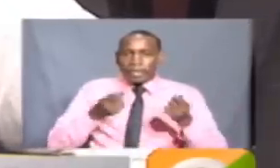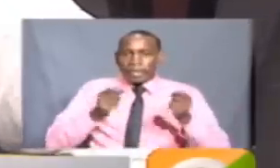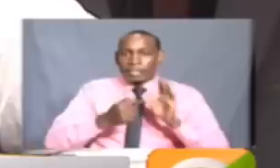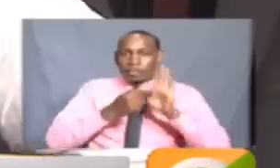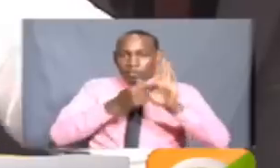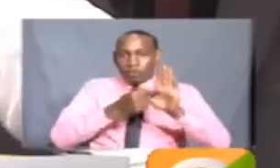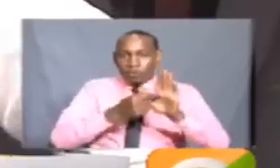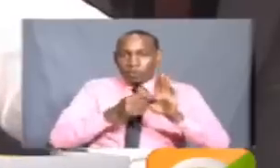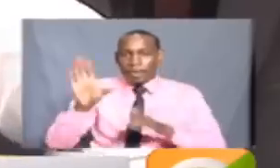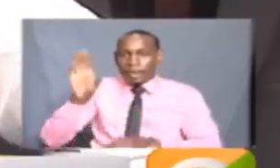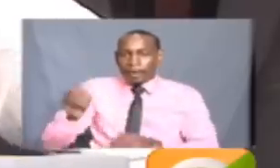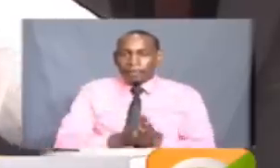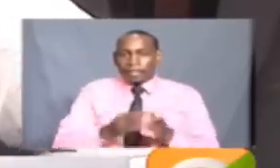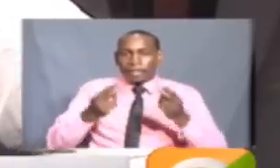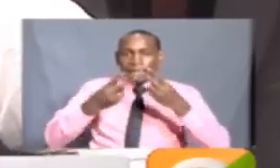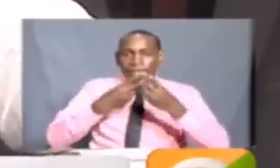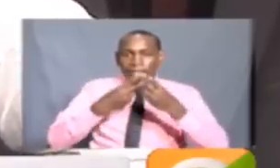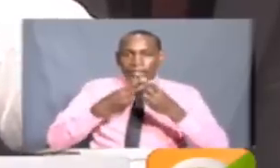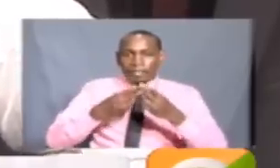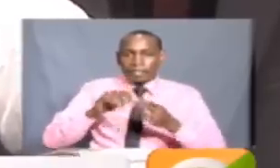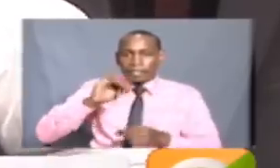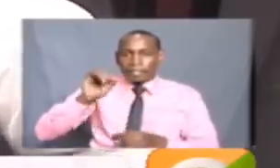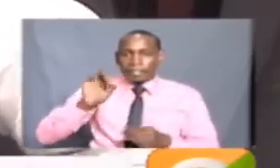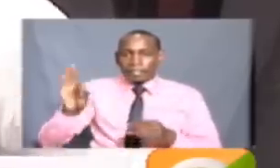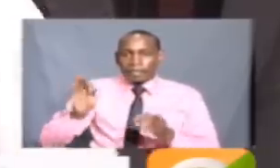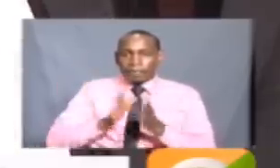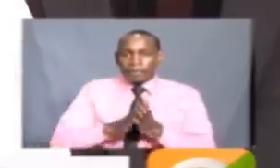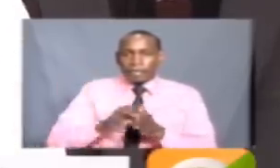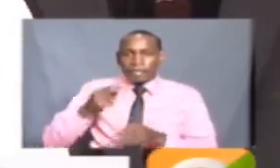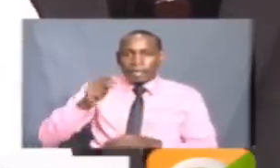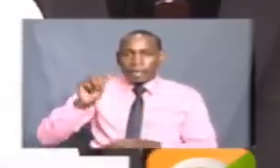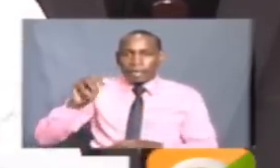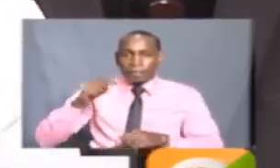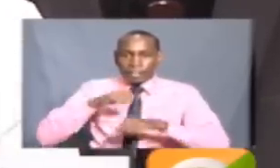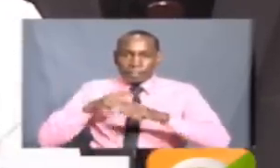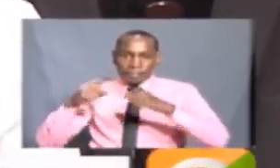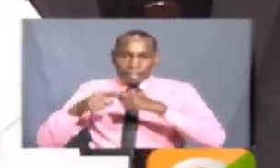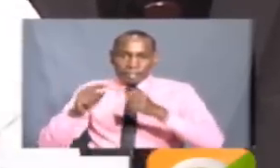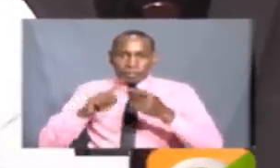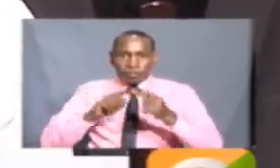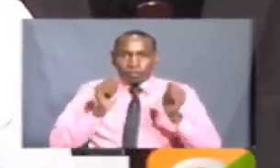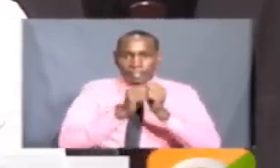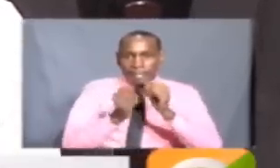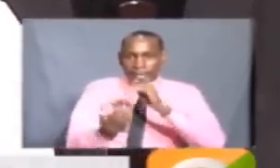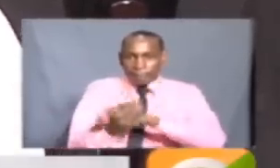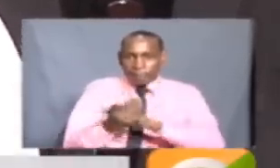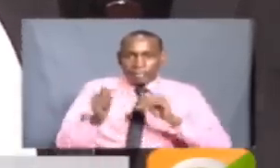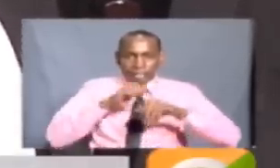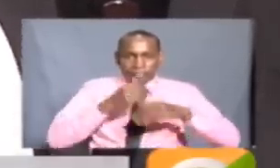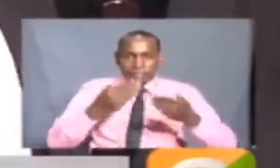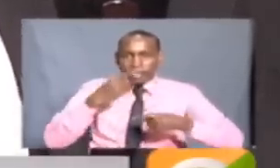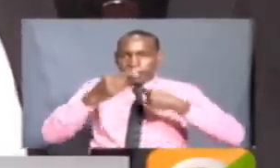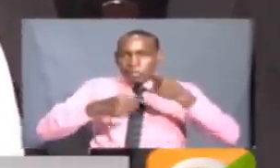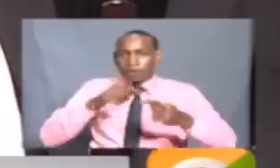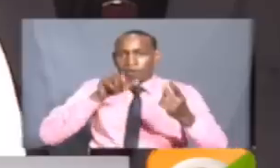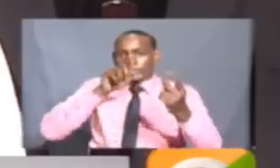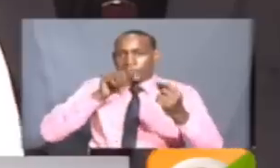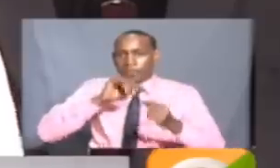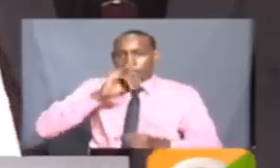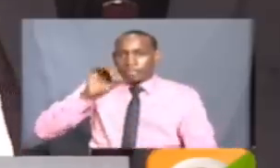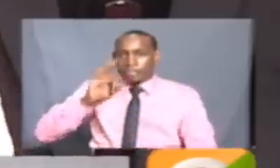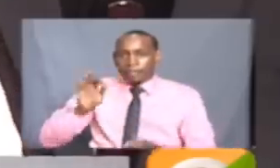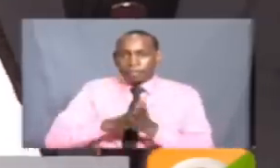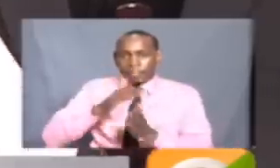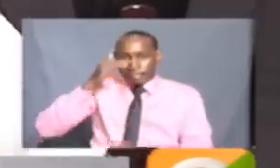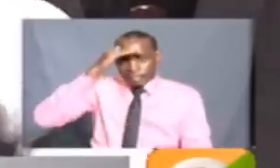Africa. Hashtag Jeff and Hamo on Hot from 6 a.m. to 10 a.m. In the meantime, keep tweeting at Koinange Jeff at